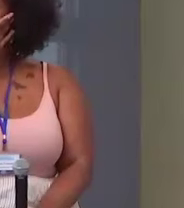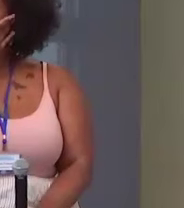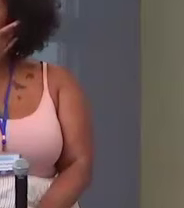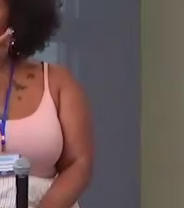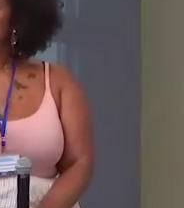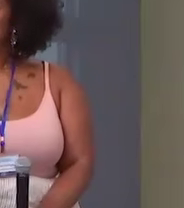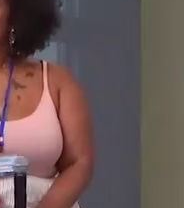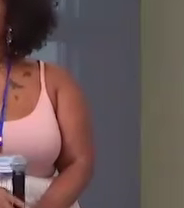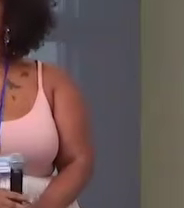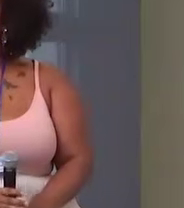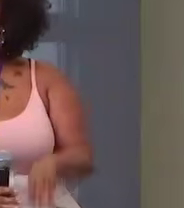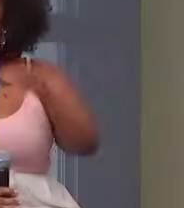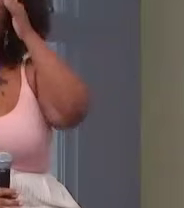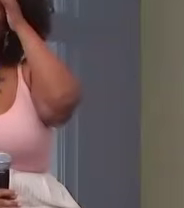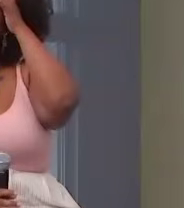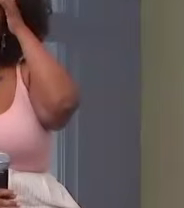walks?